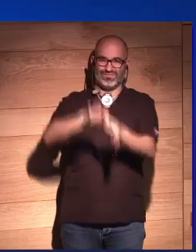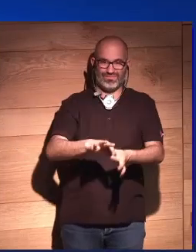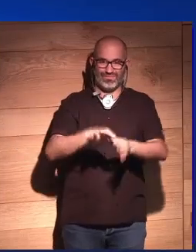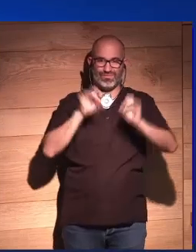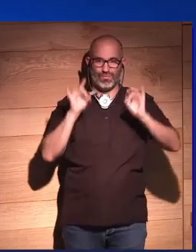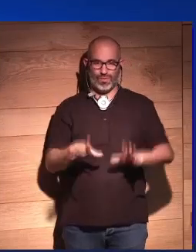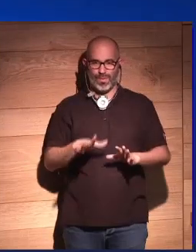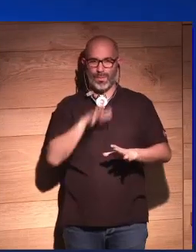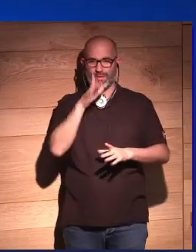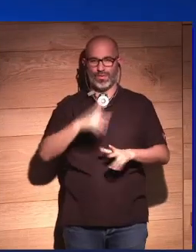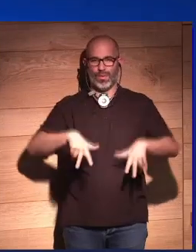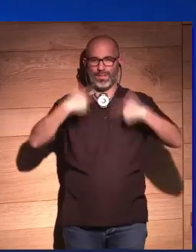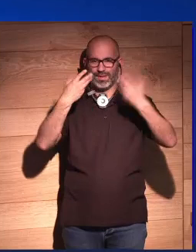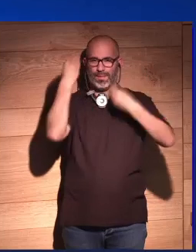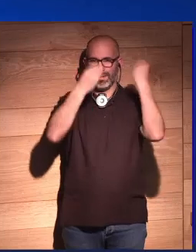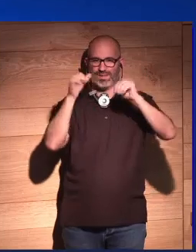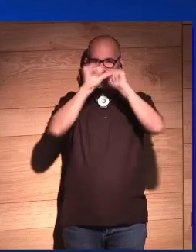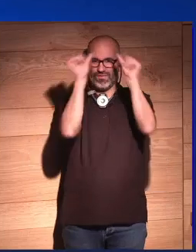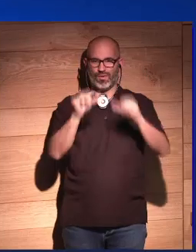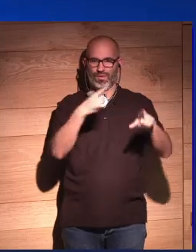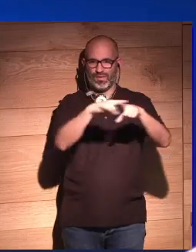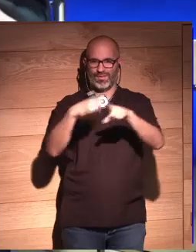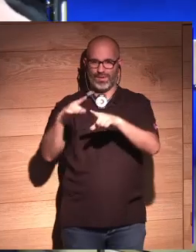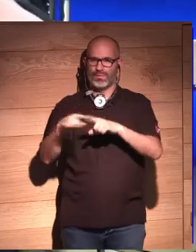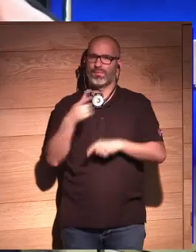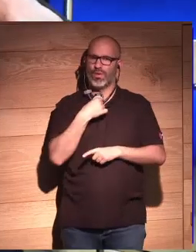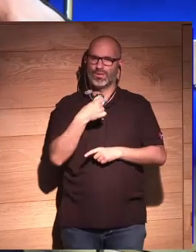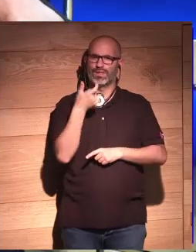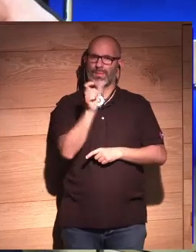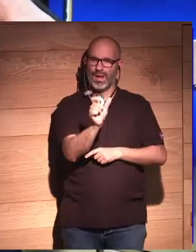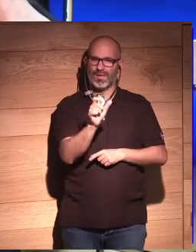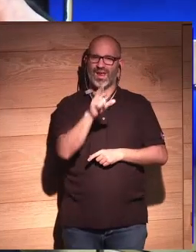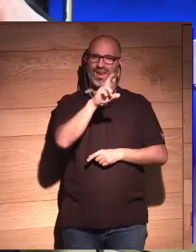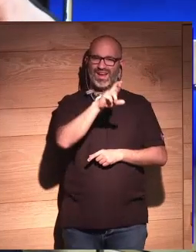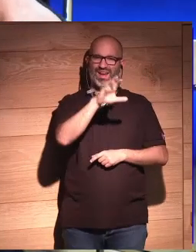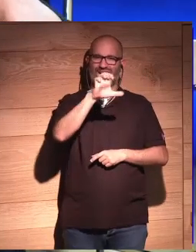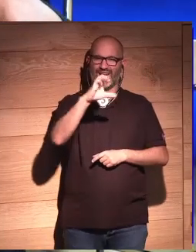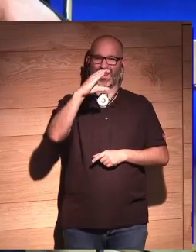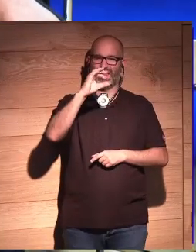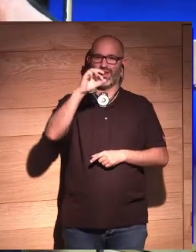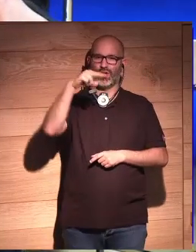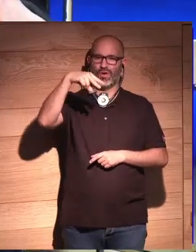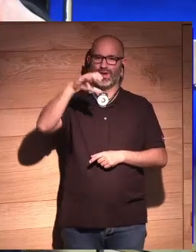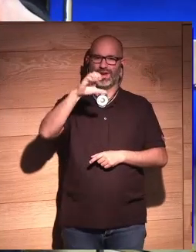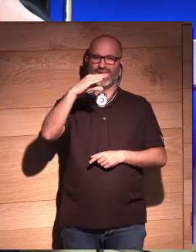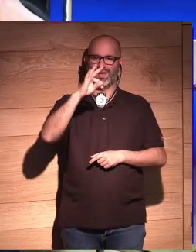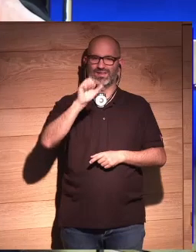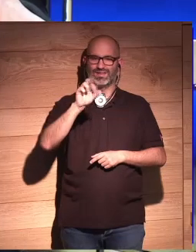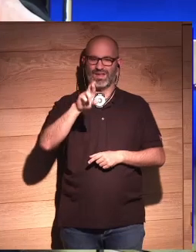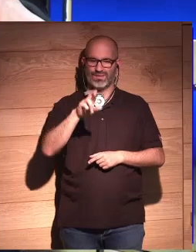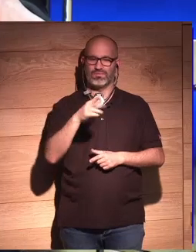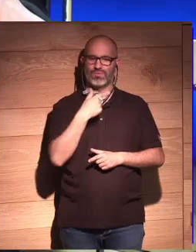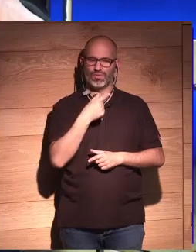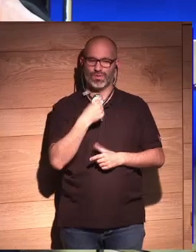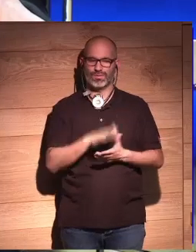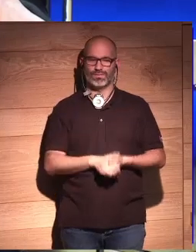ways. Yeah, I'm going to use that word. Get rewired. Get rewired. Hi. First of all, thank